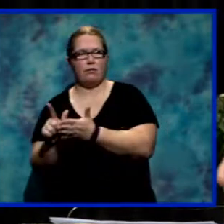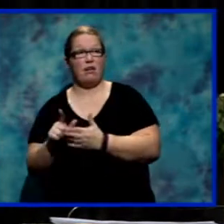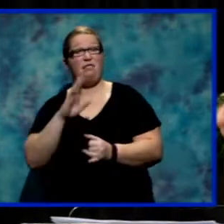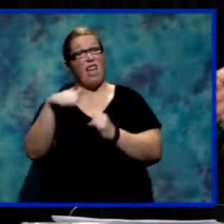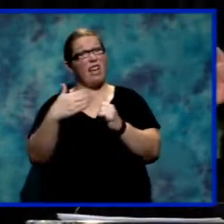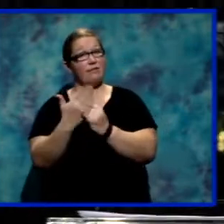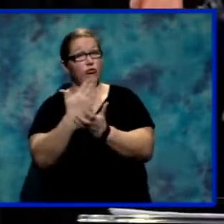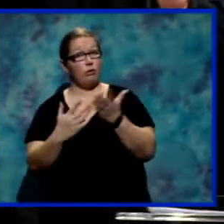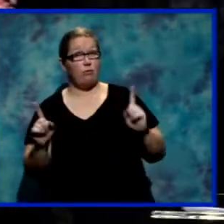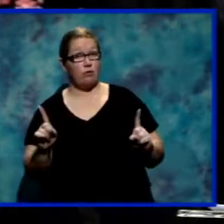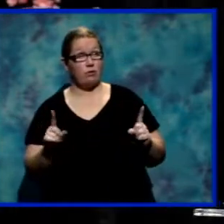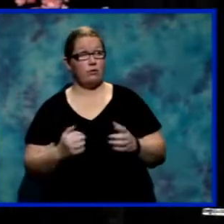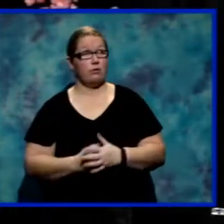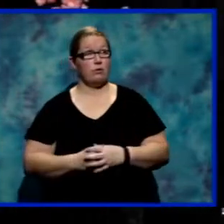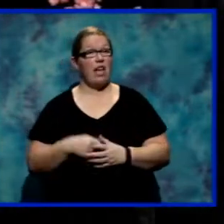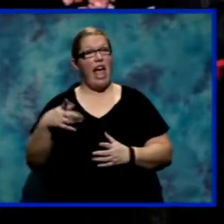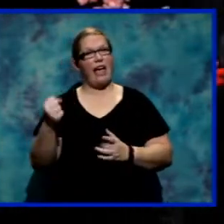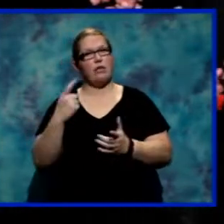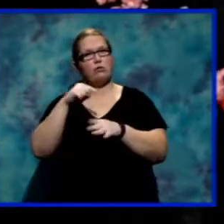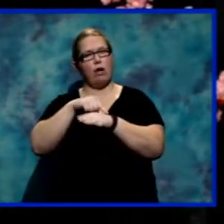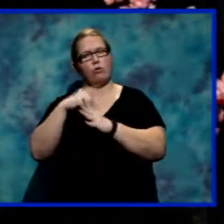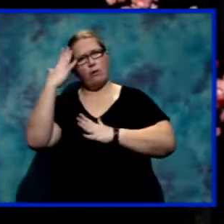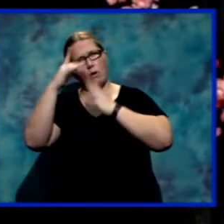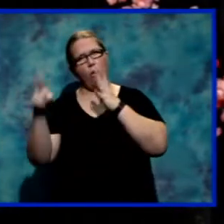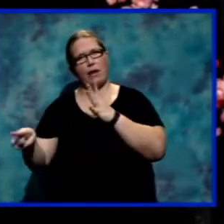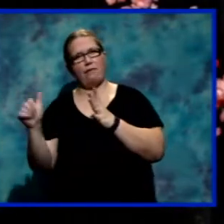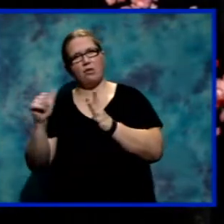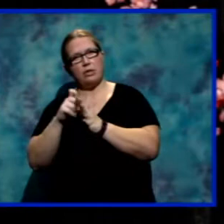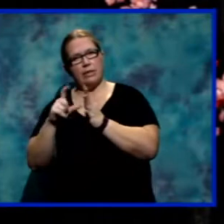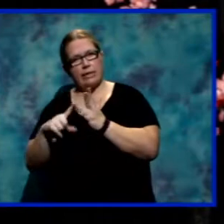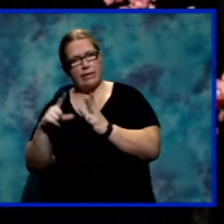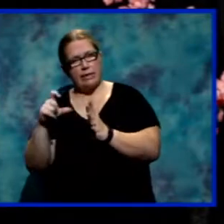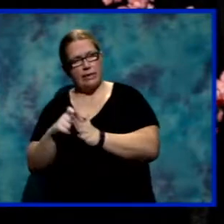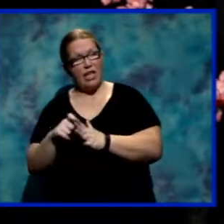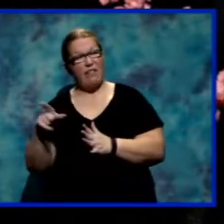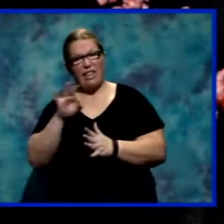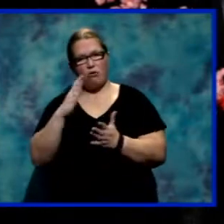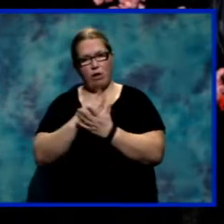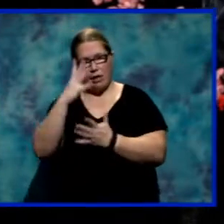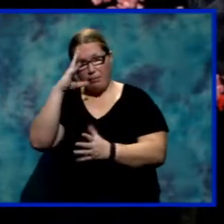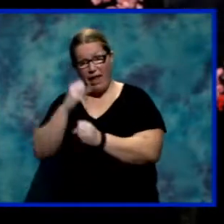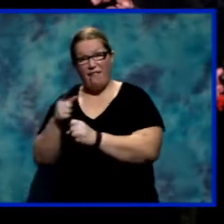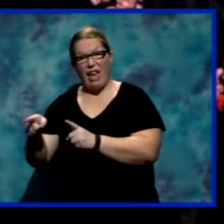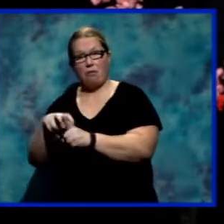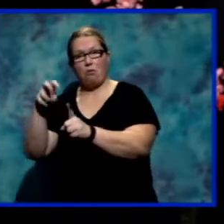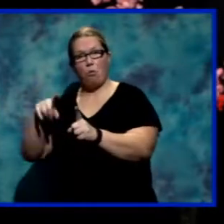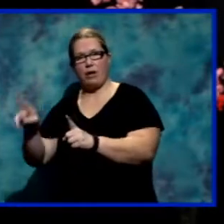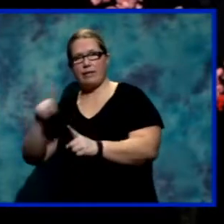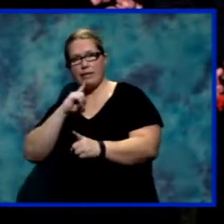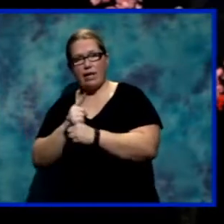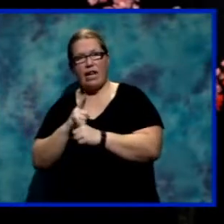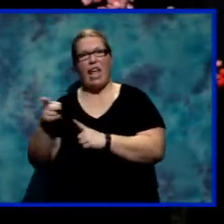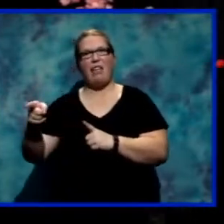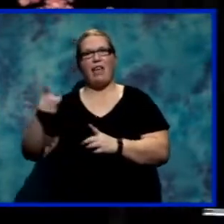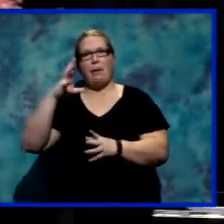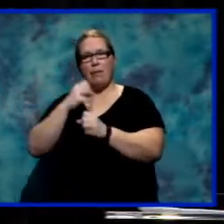story. He'd had time to think about what he'd done. They didn't really believe that he'd recanted. His belief that you're saved by